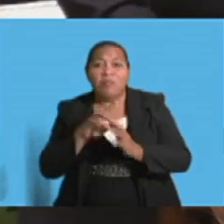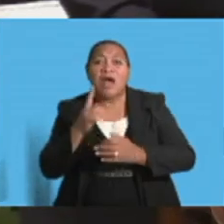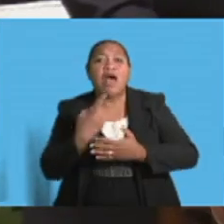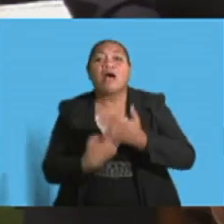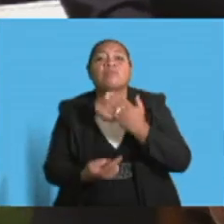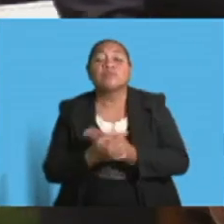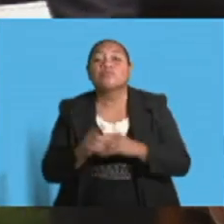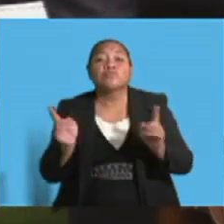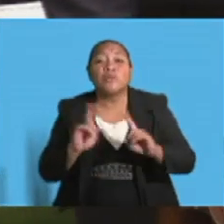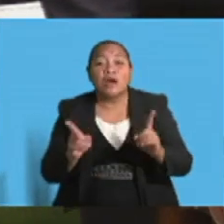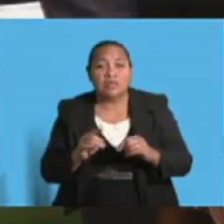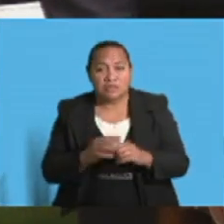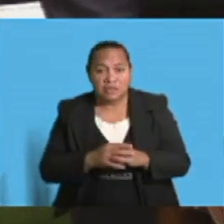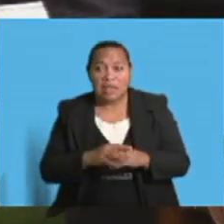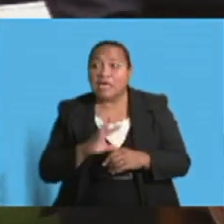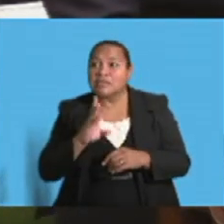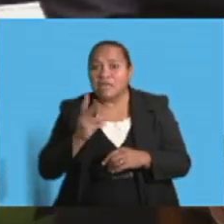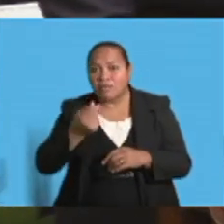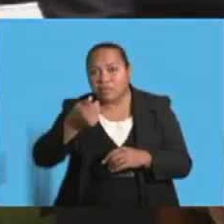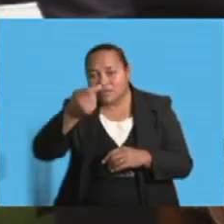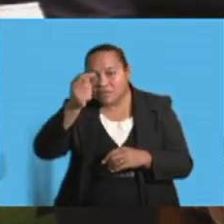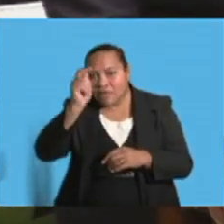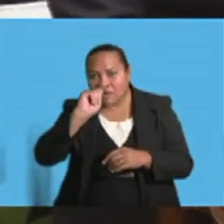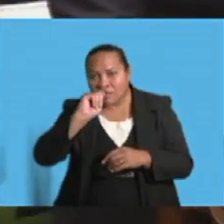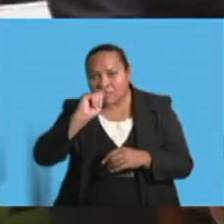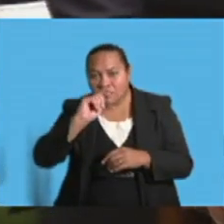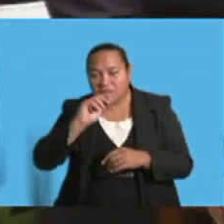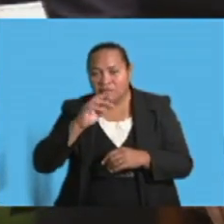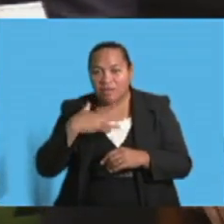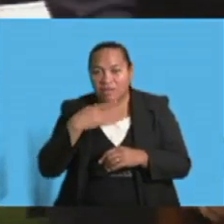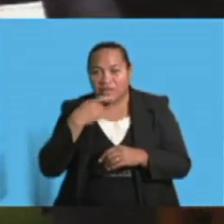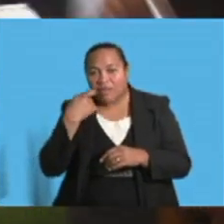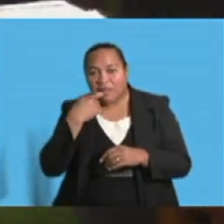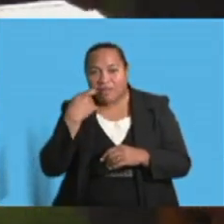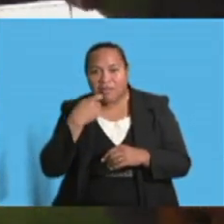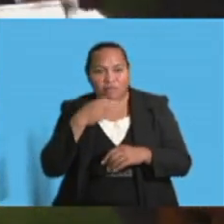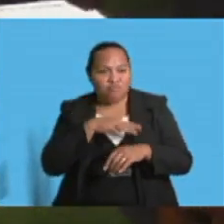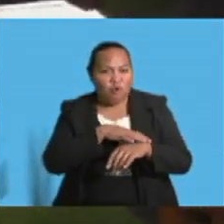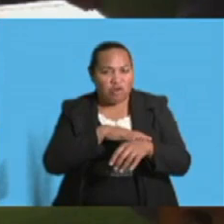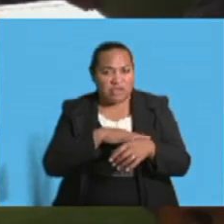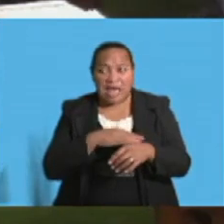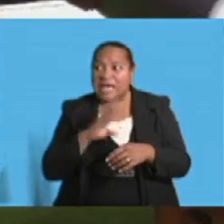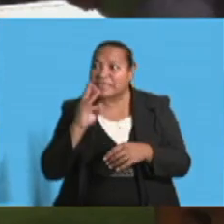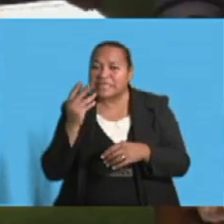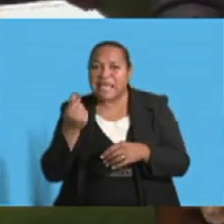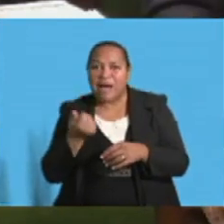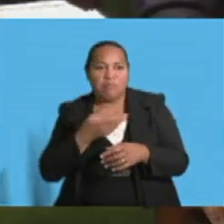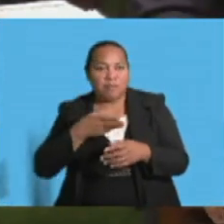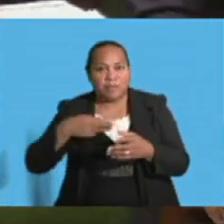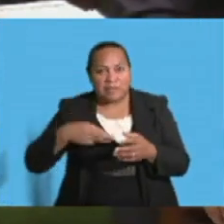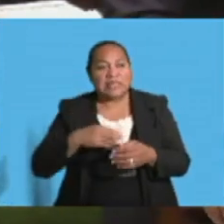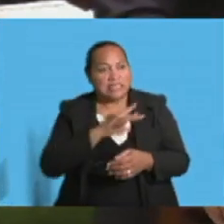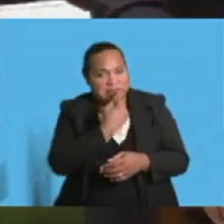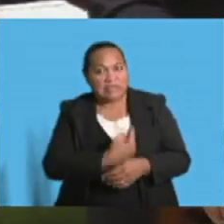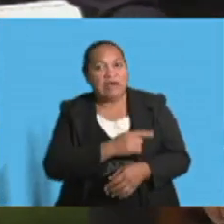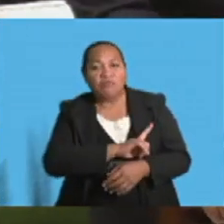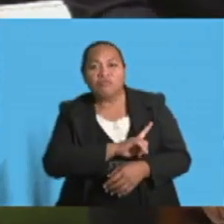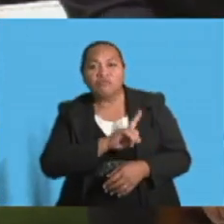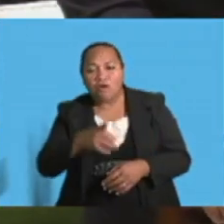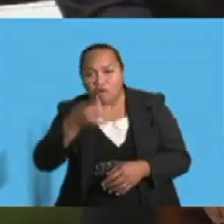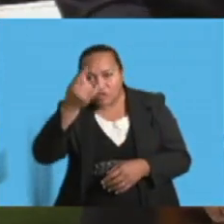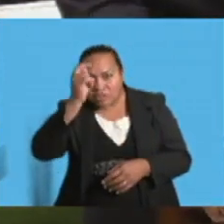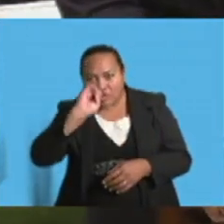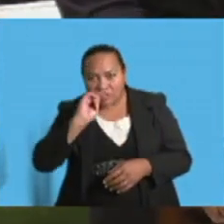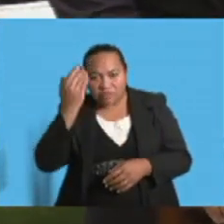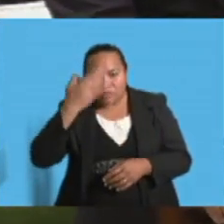happened? Certain nightclubs were open because they bribed the police officers. Certain MPs used to go to those nightclubs themselves, would stand up in